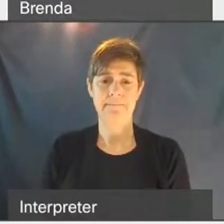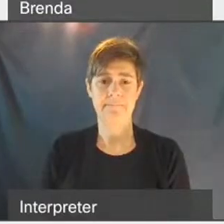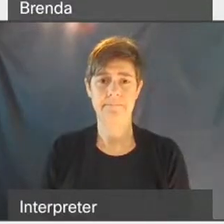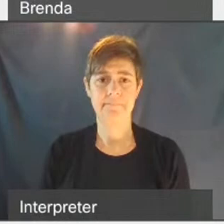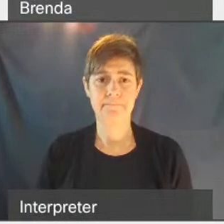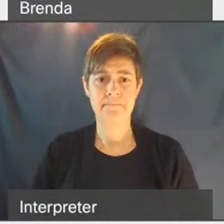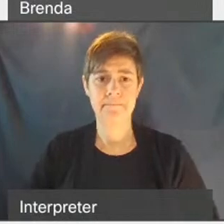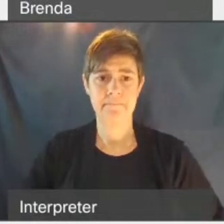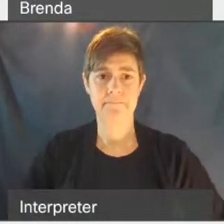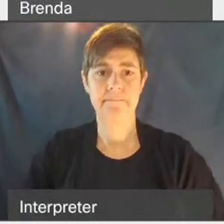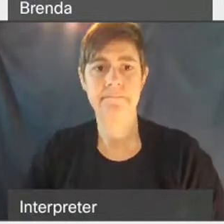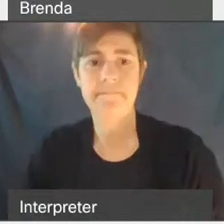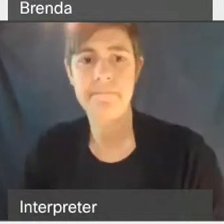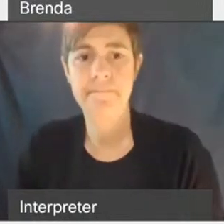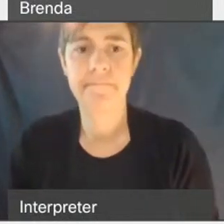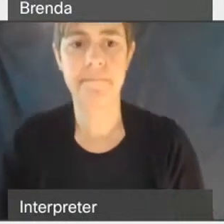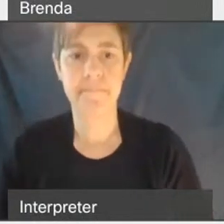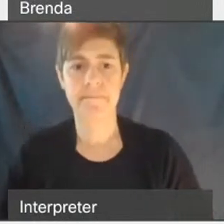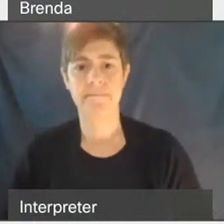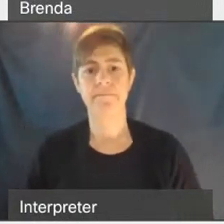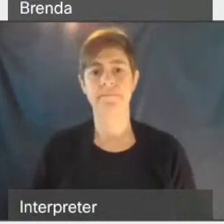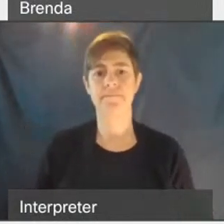Hear me? No.